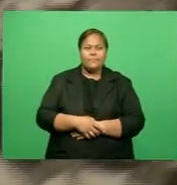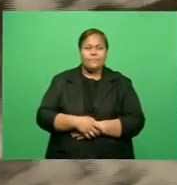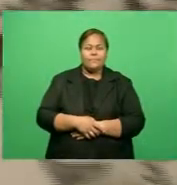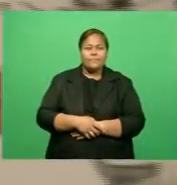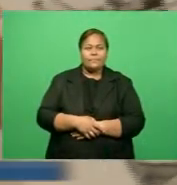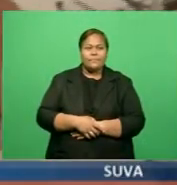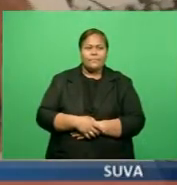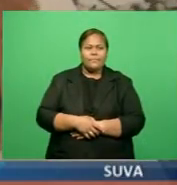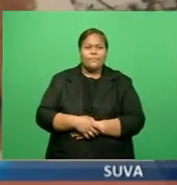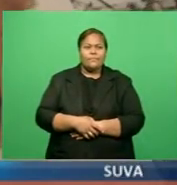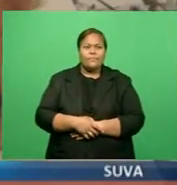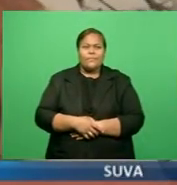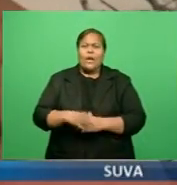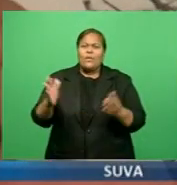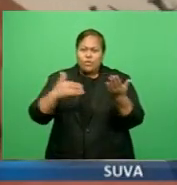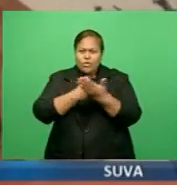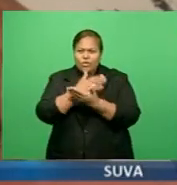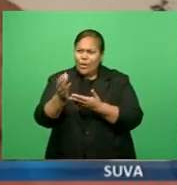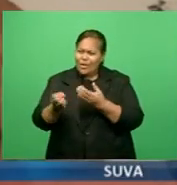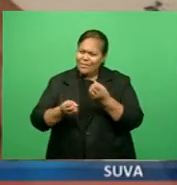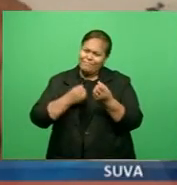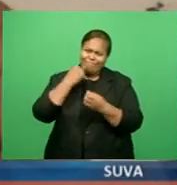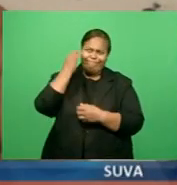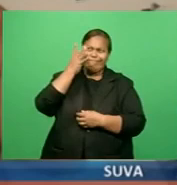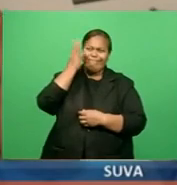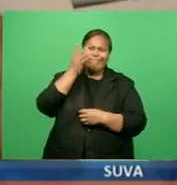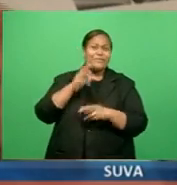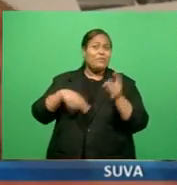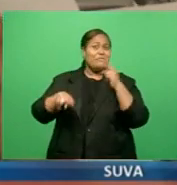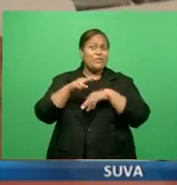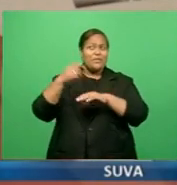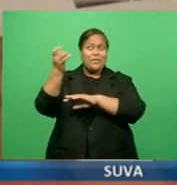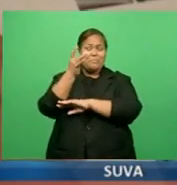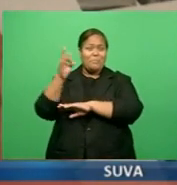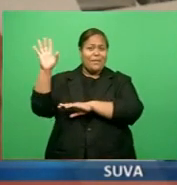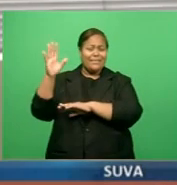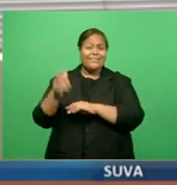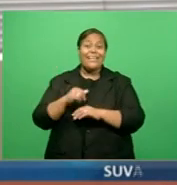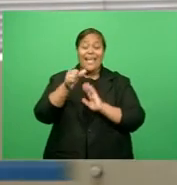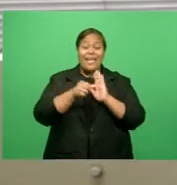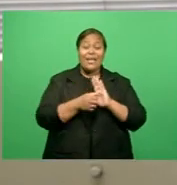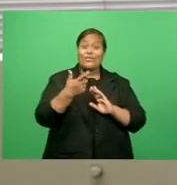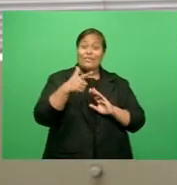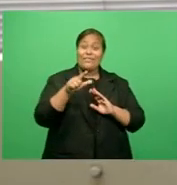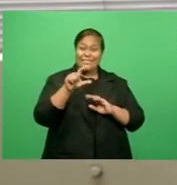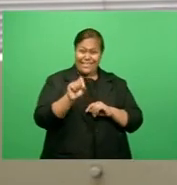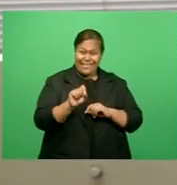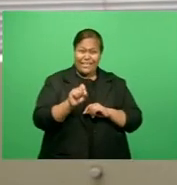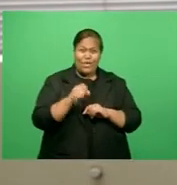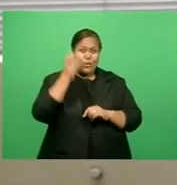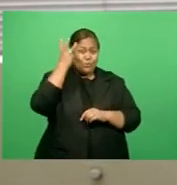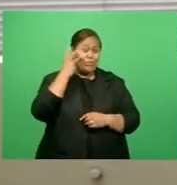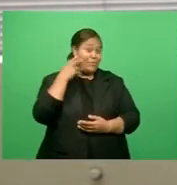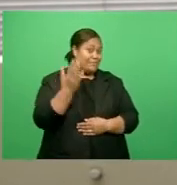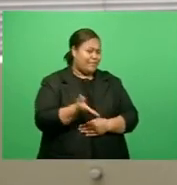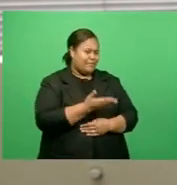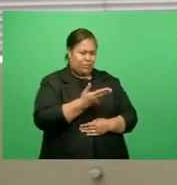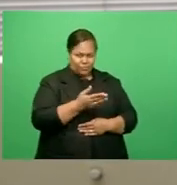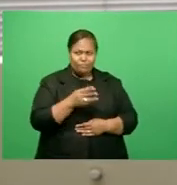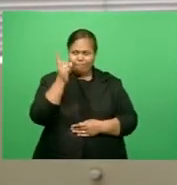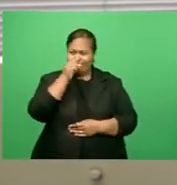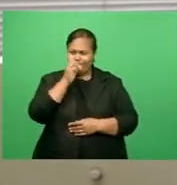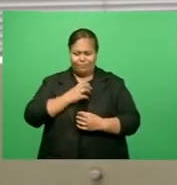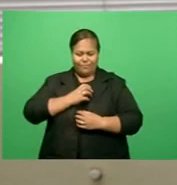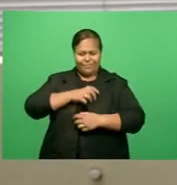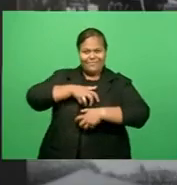While sharing fond memories of when Fiji gained independence, 70-year-old Kelsey Genevieve says she was able to quickly adjust